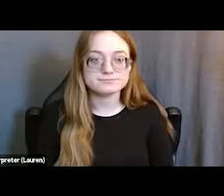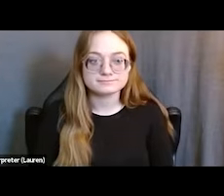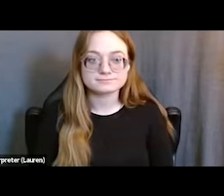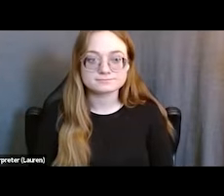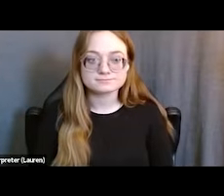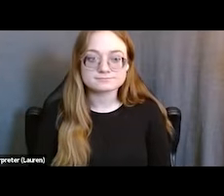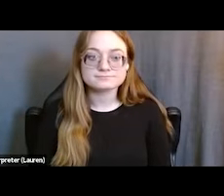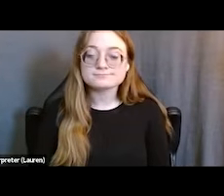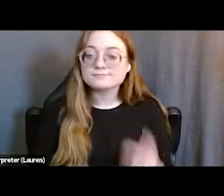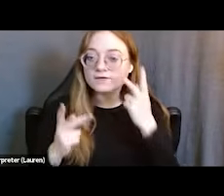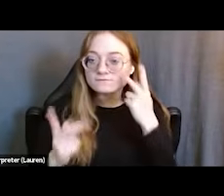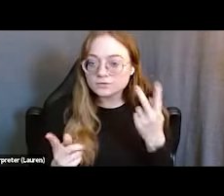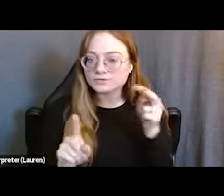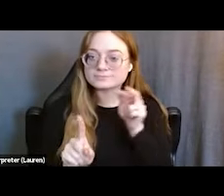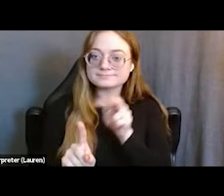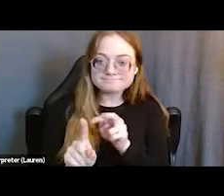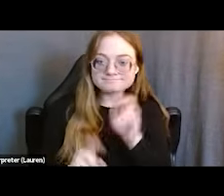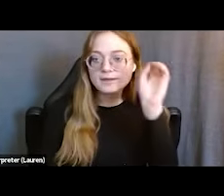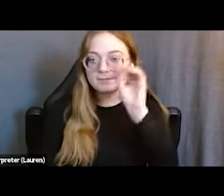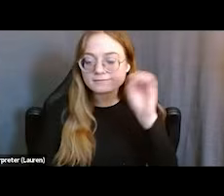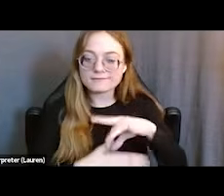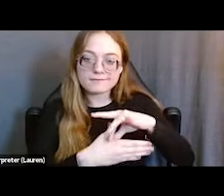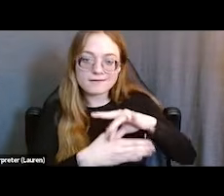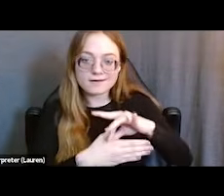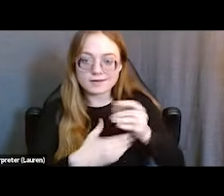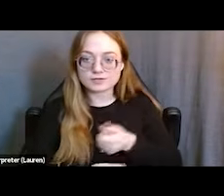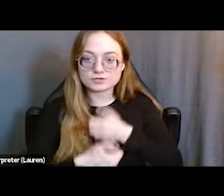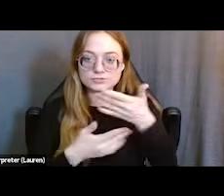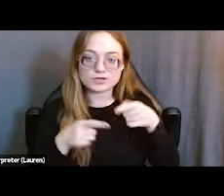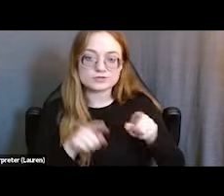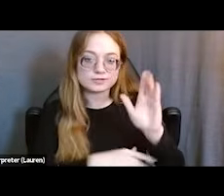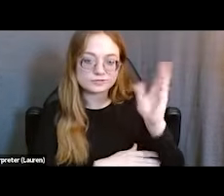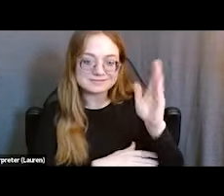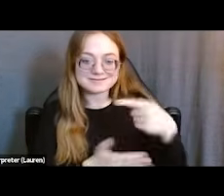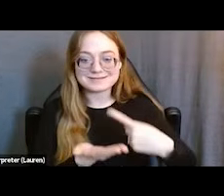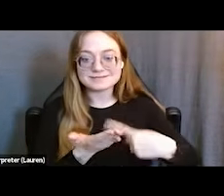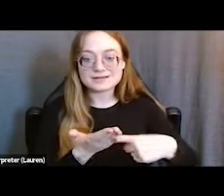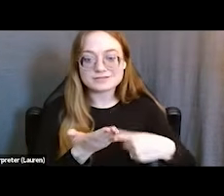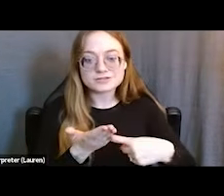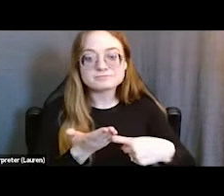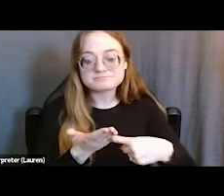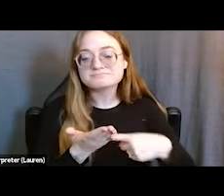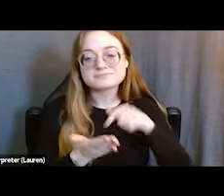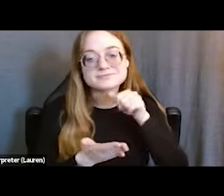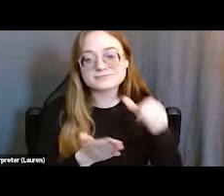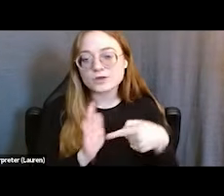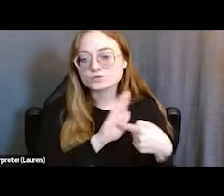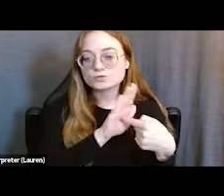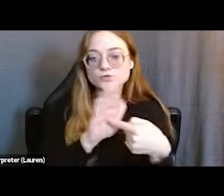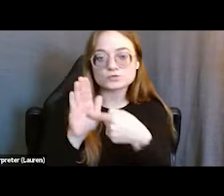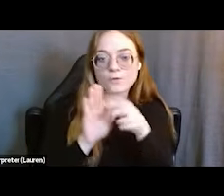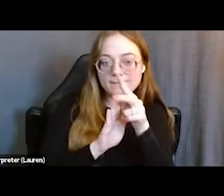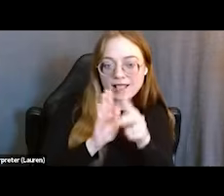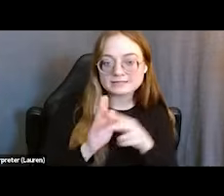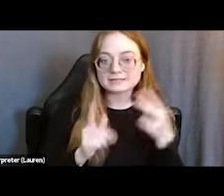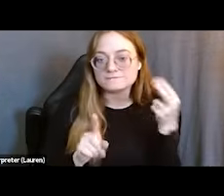The views, opinions, and content expressed in this presentation and discussion do not necessarily reflect the views, opinions, or policies